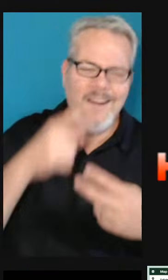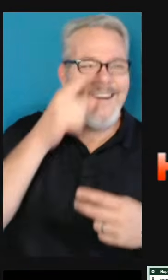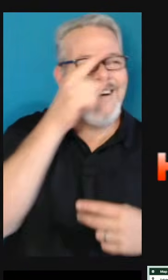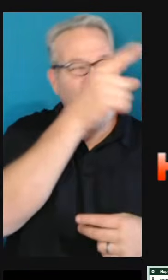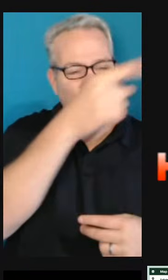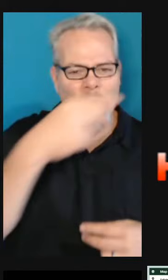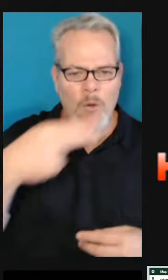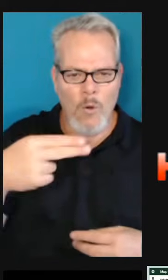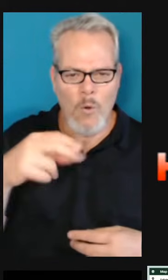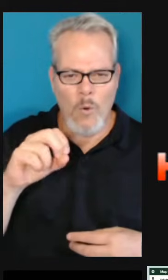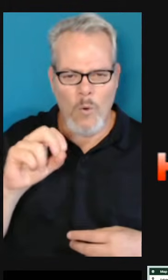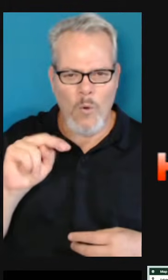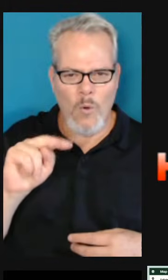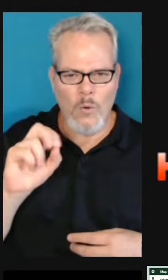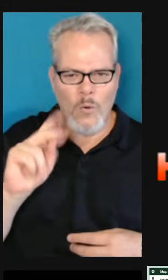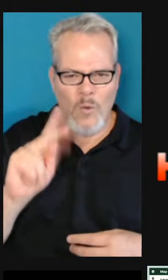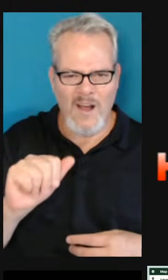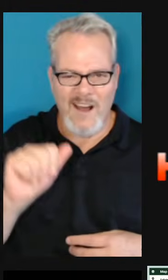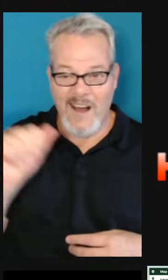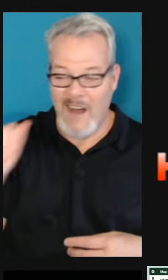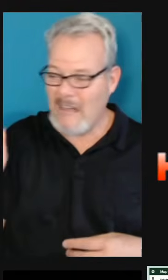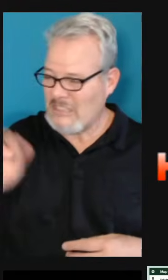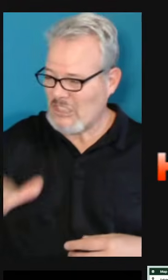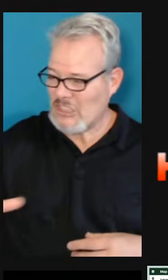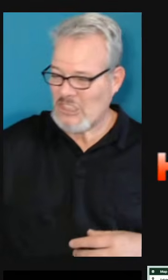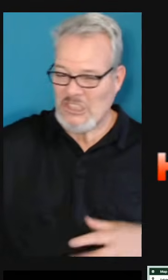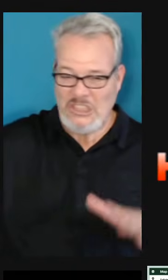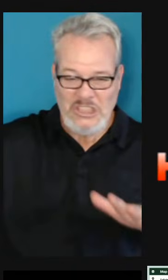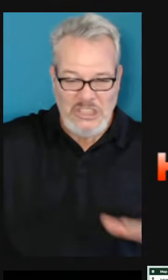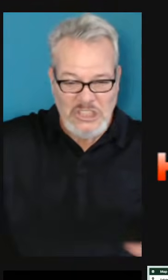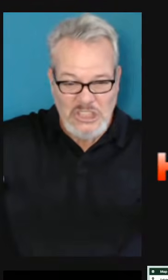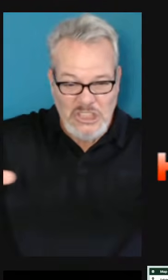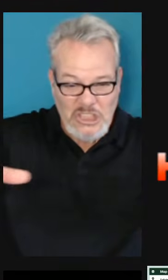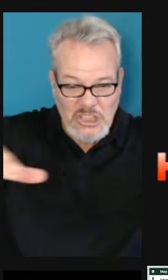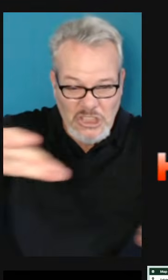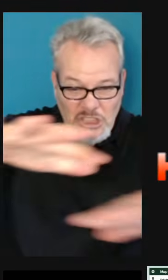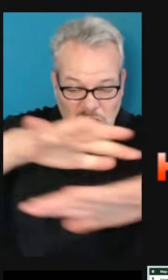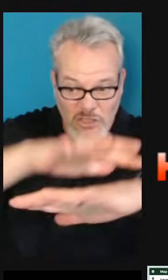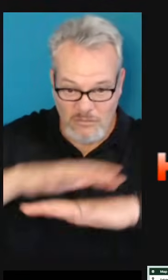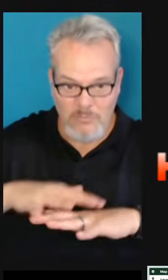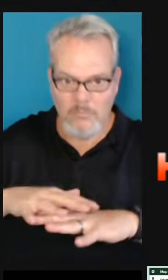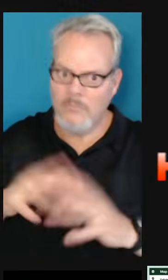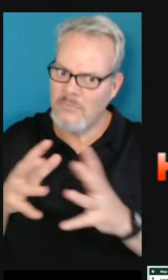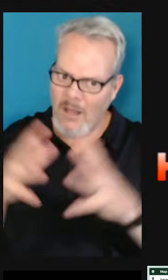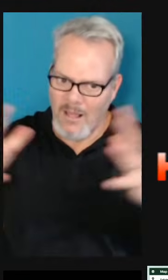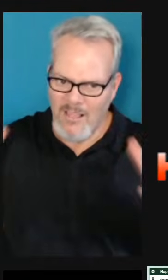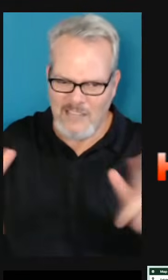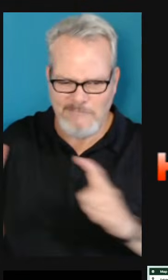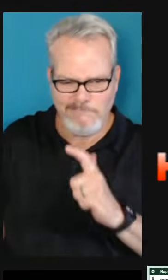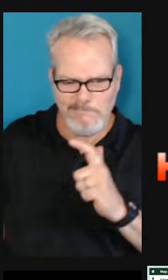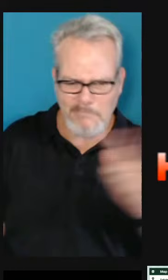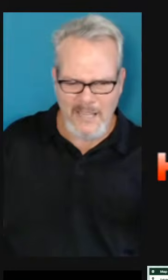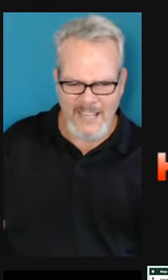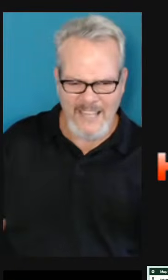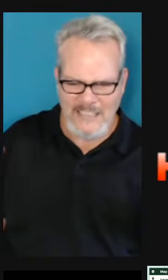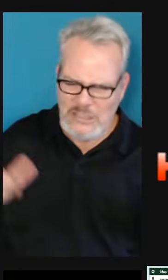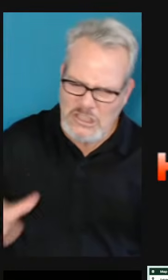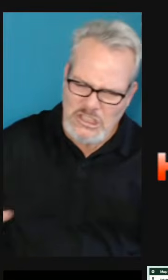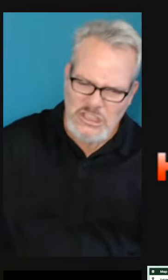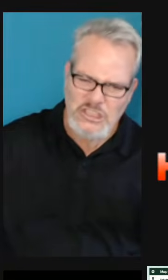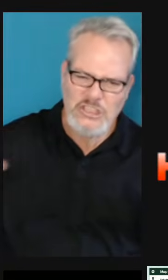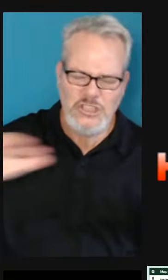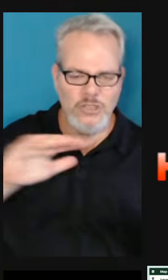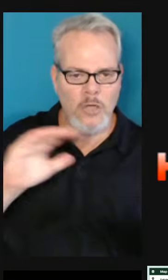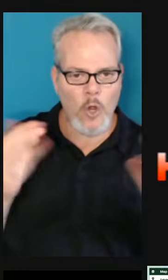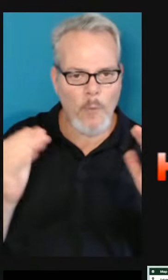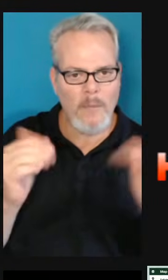how widespread this impact actually is. And when you see that, as opposed to just the pure SO2 variety,